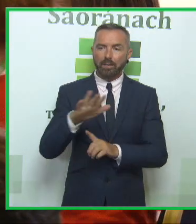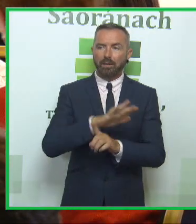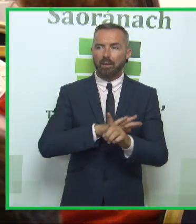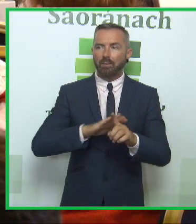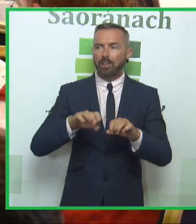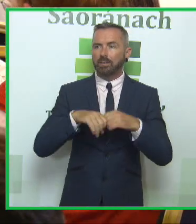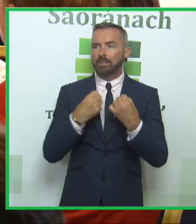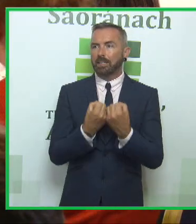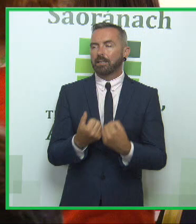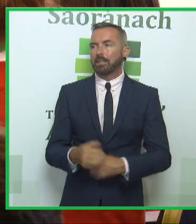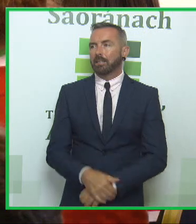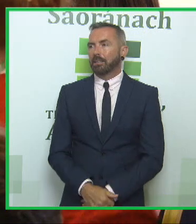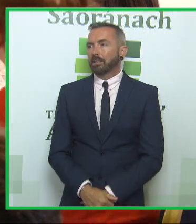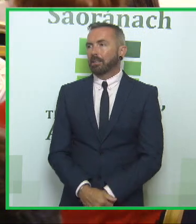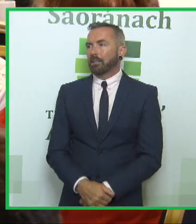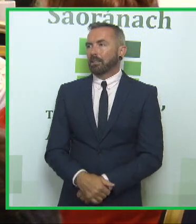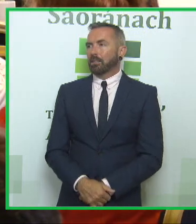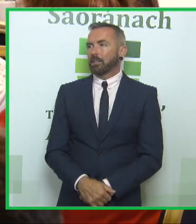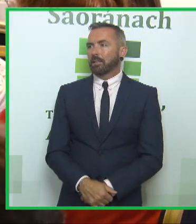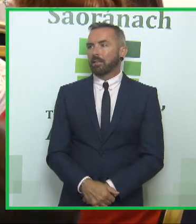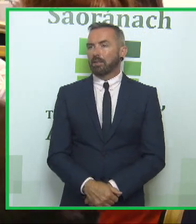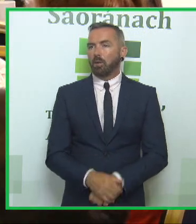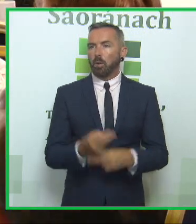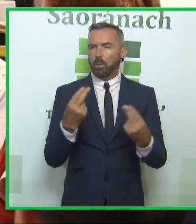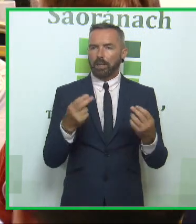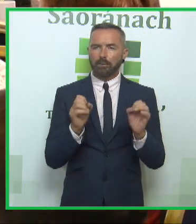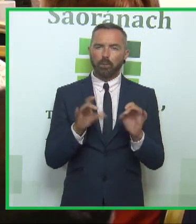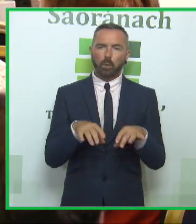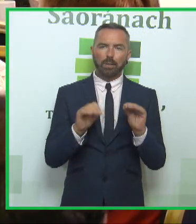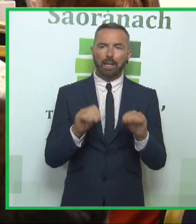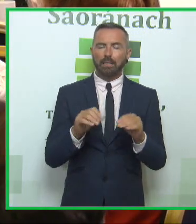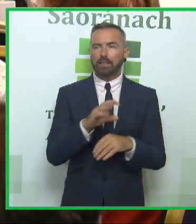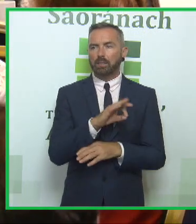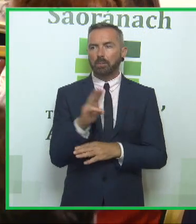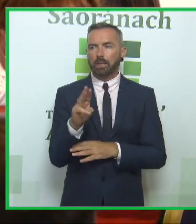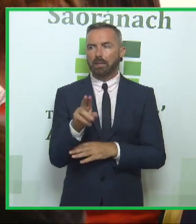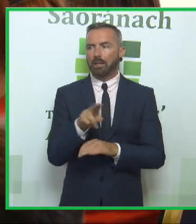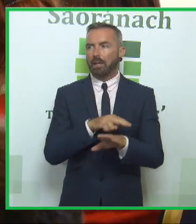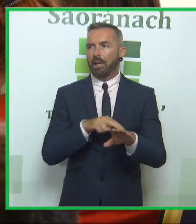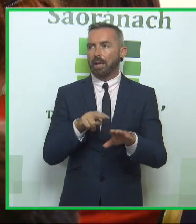of society. Educate the GPs, a national